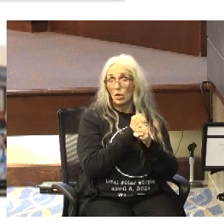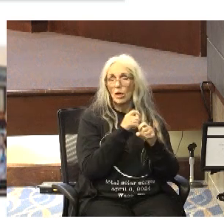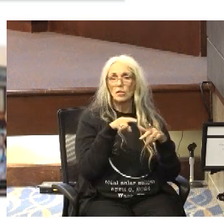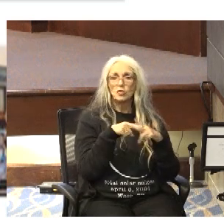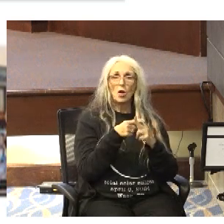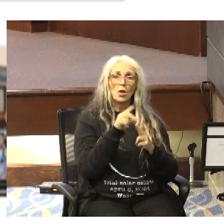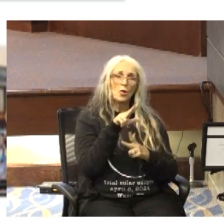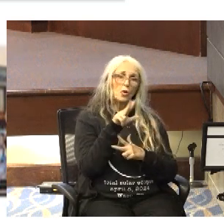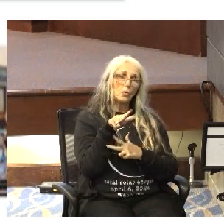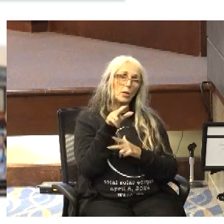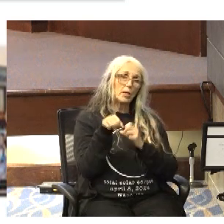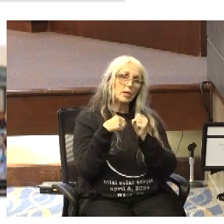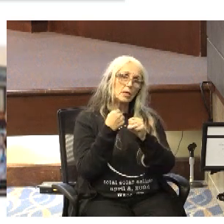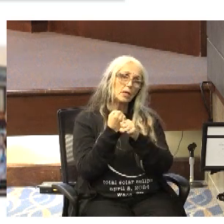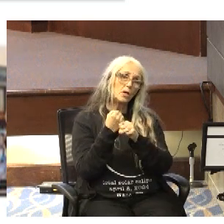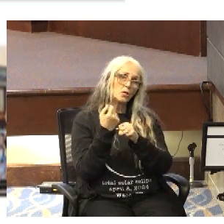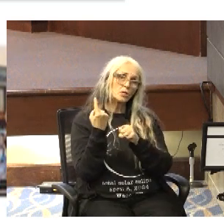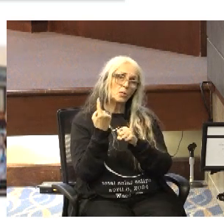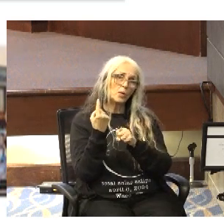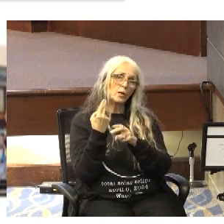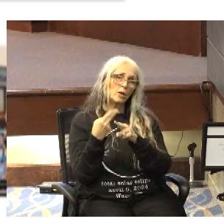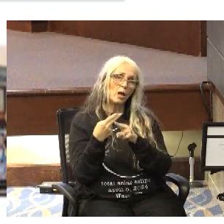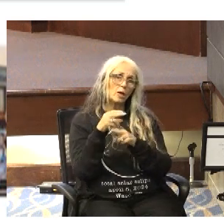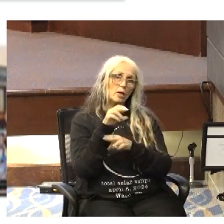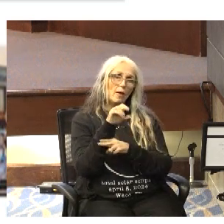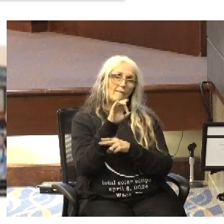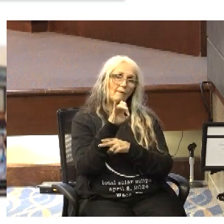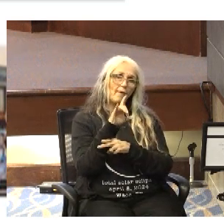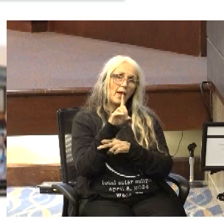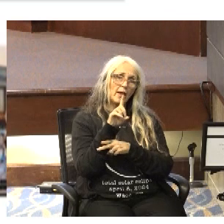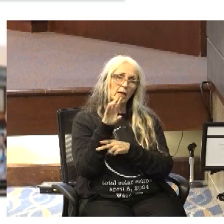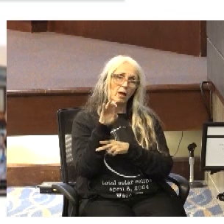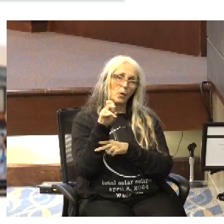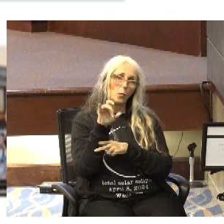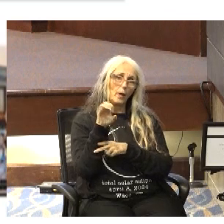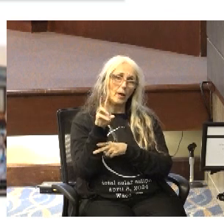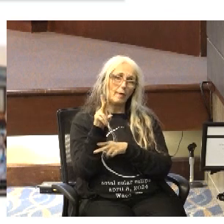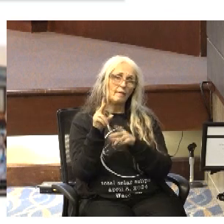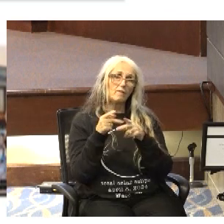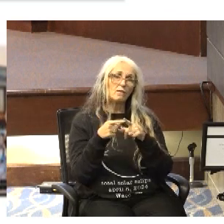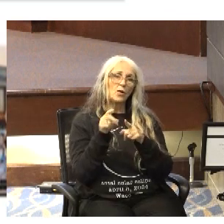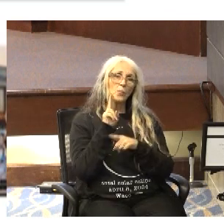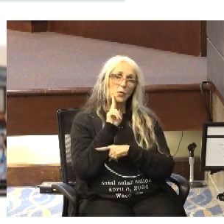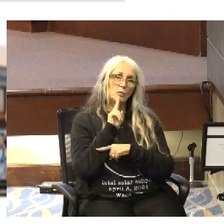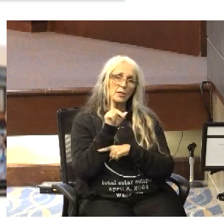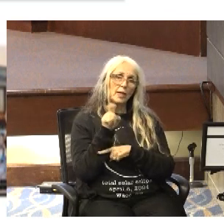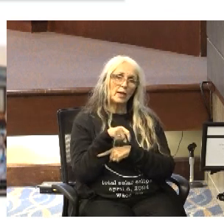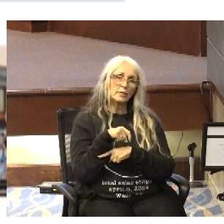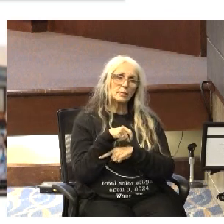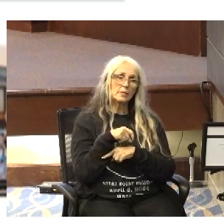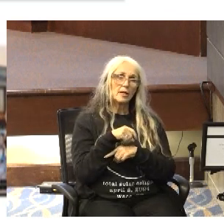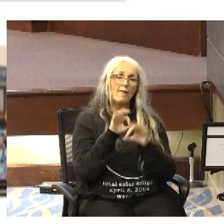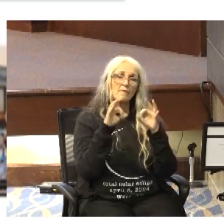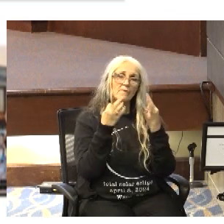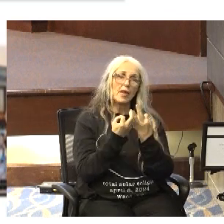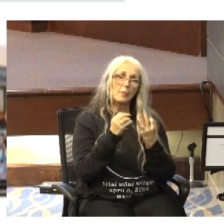about 33 years ago by a gentleman by the name of Fred Caldwell in Houston, Texas. It's a family-owned, privately held